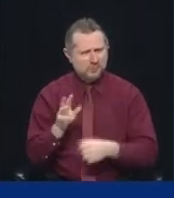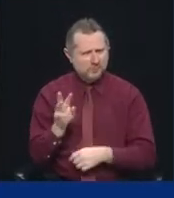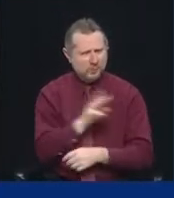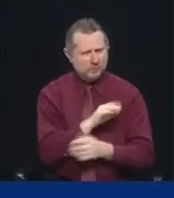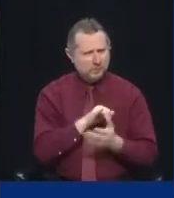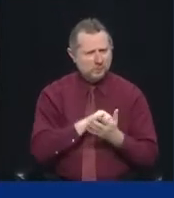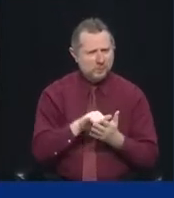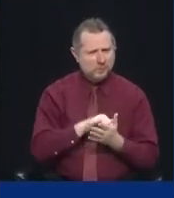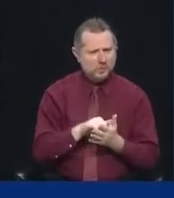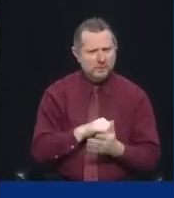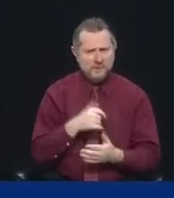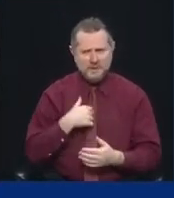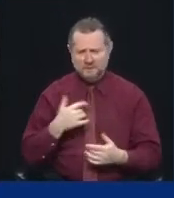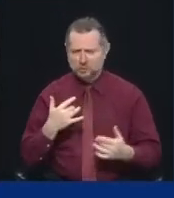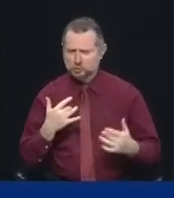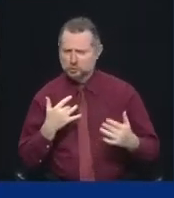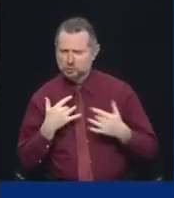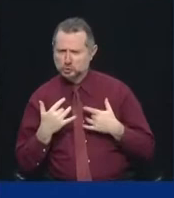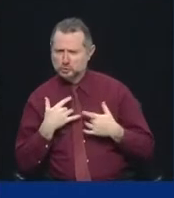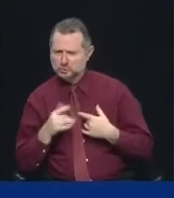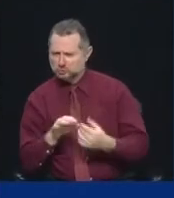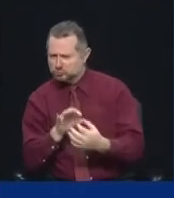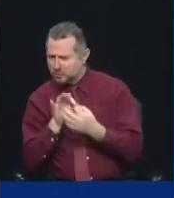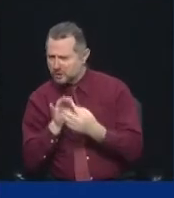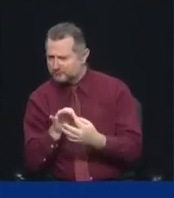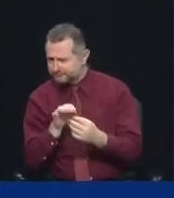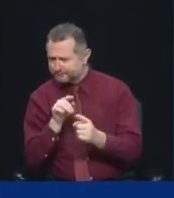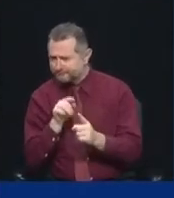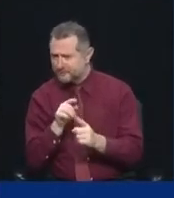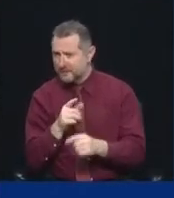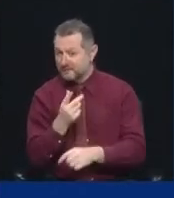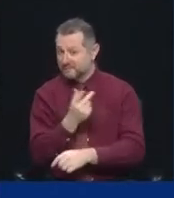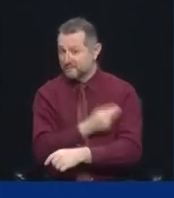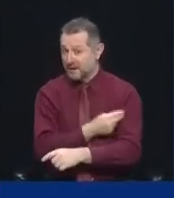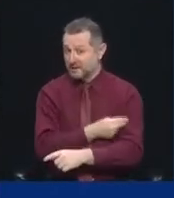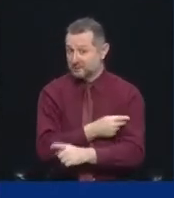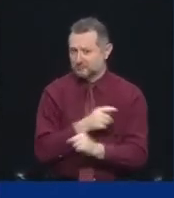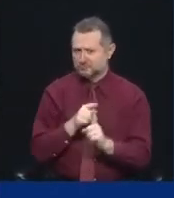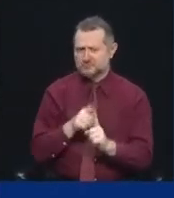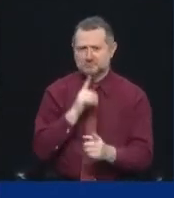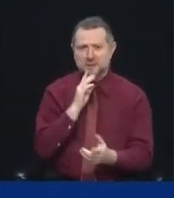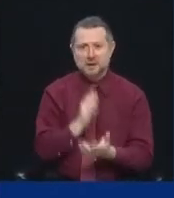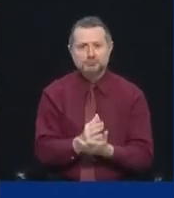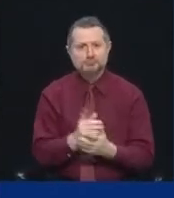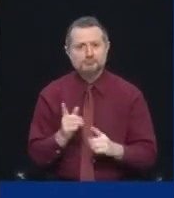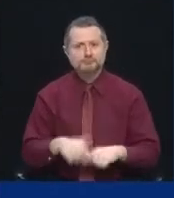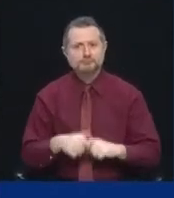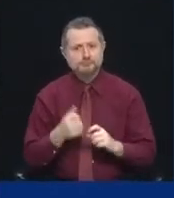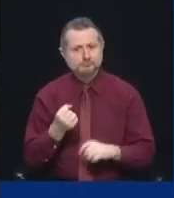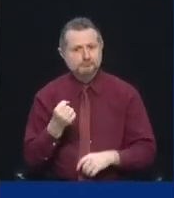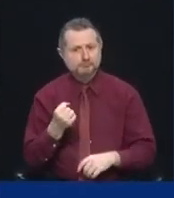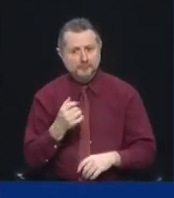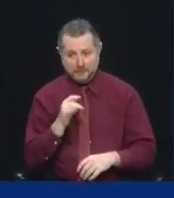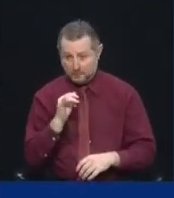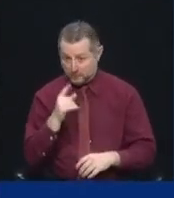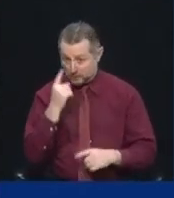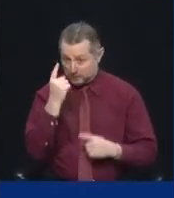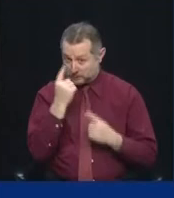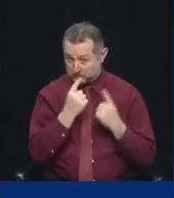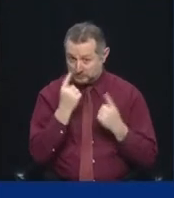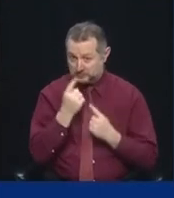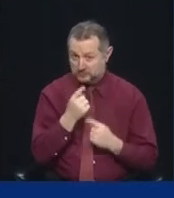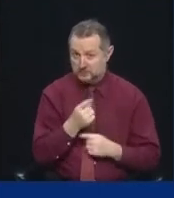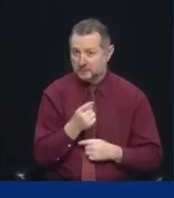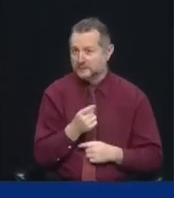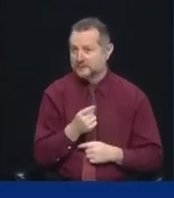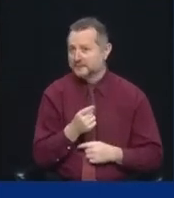is a concern about whether or not the vaccination effort is stalling. So I'm wondering if your administration is considering either